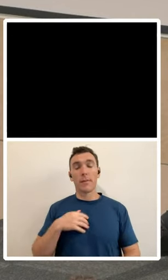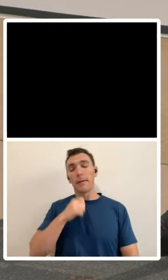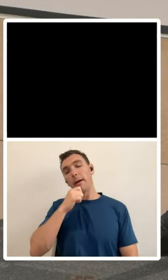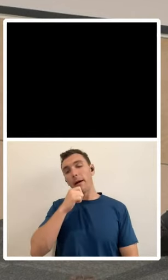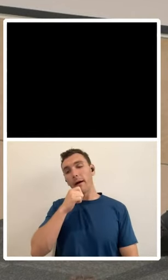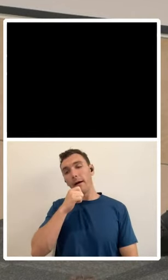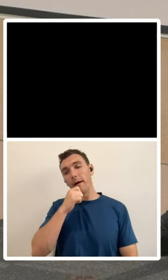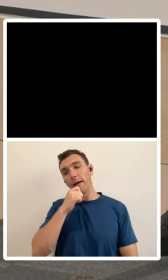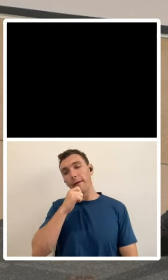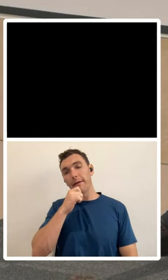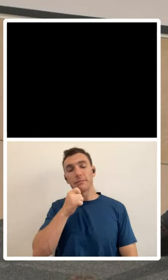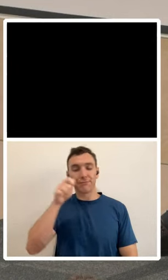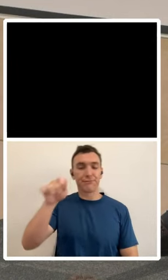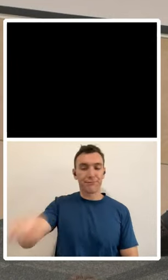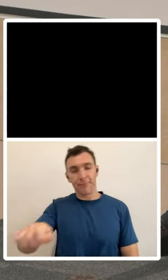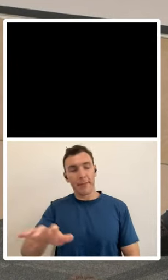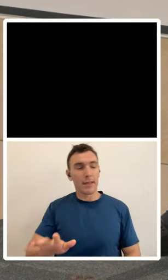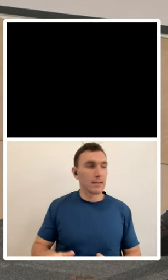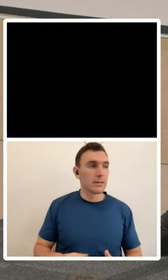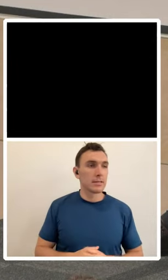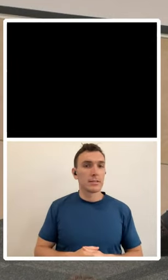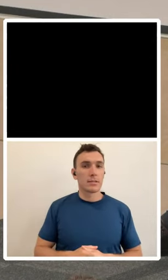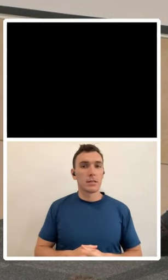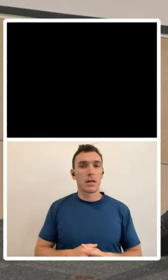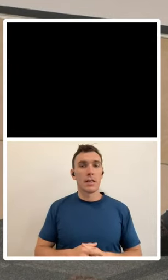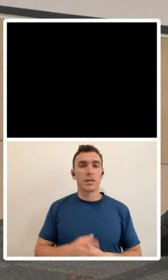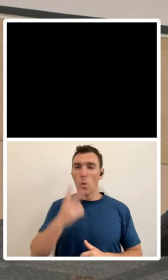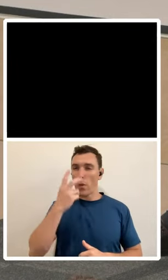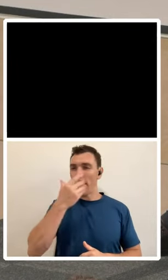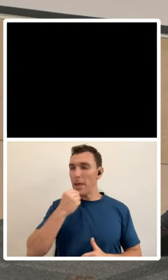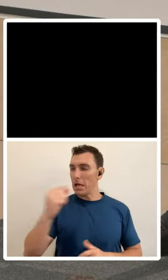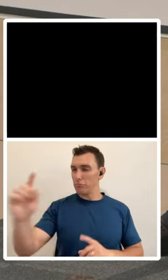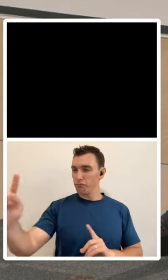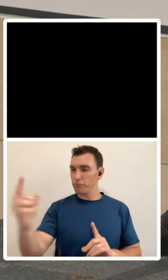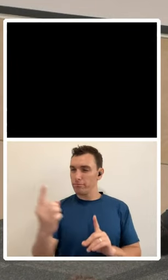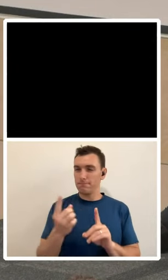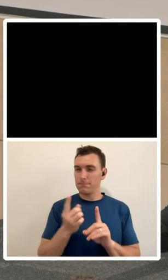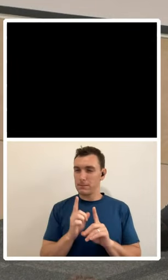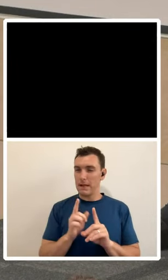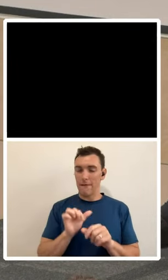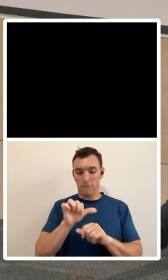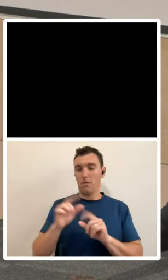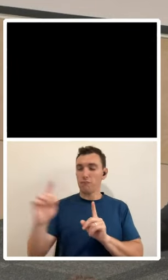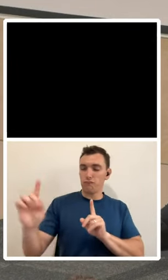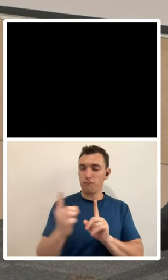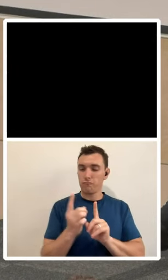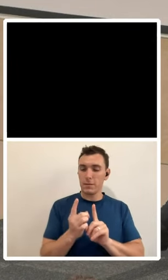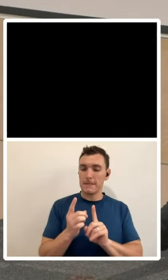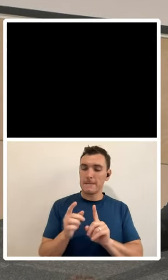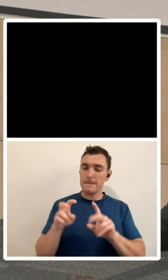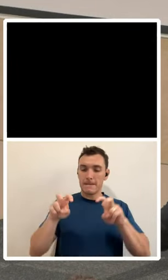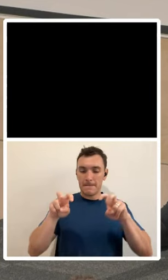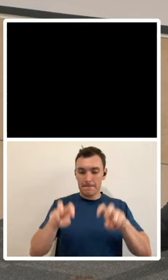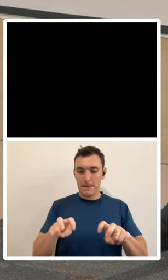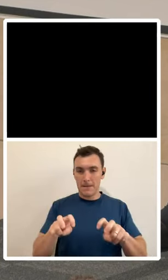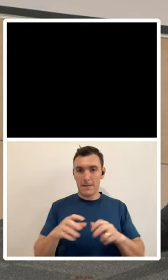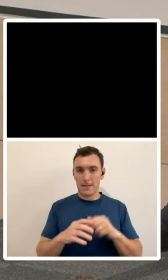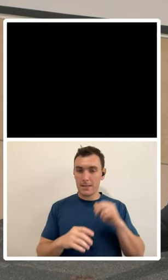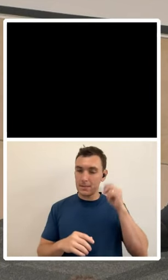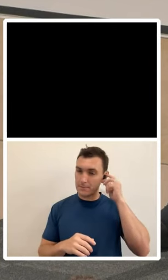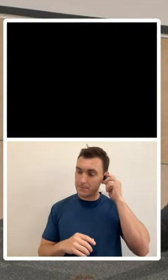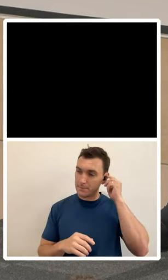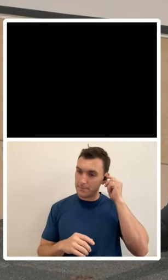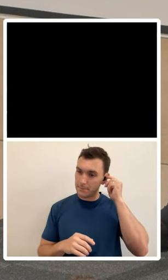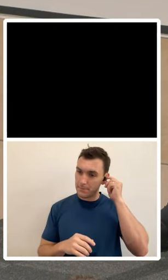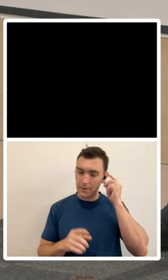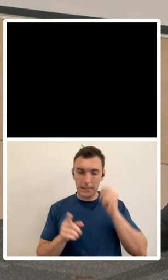it was yesterday. His name was Hayashi. Sits me down, and he says to me, "I know, I've got it written down here. The thing you need to know